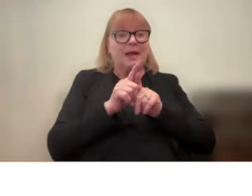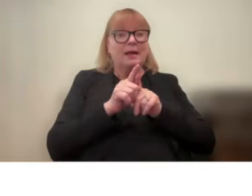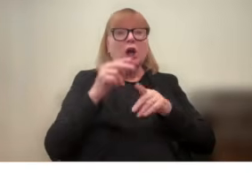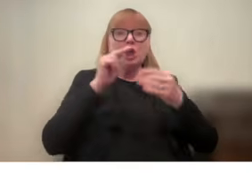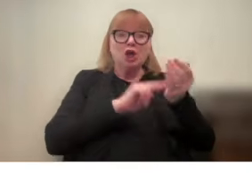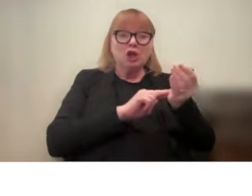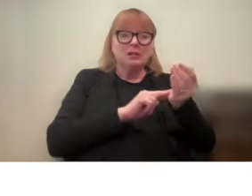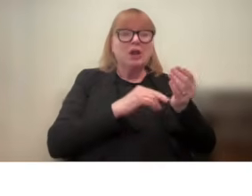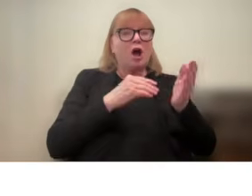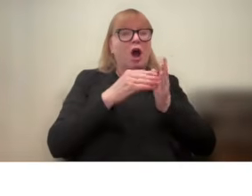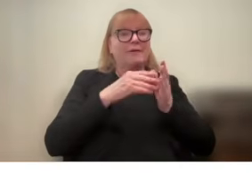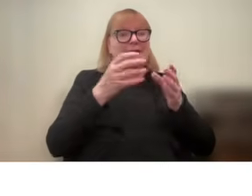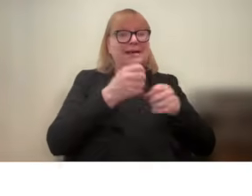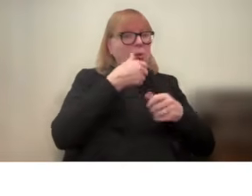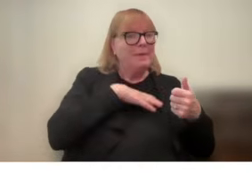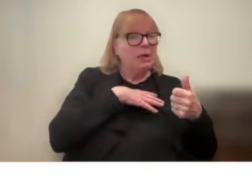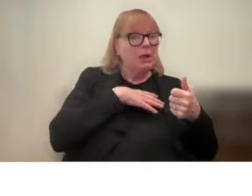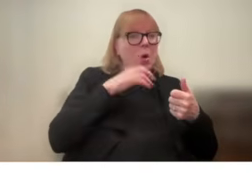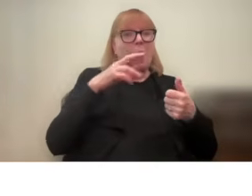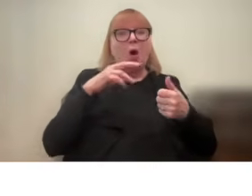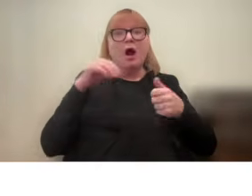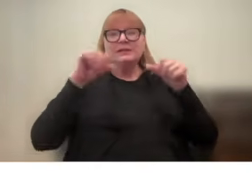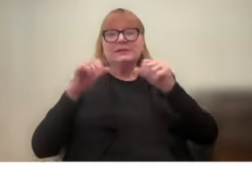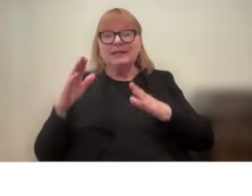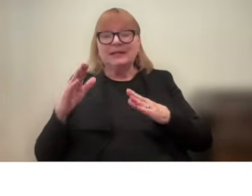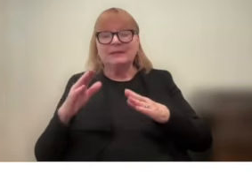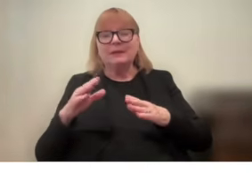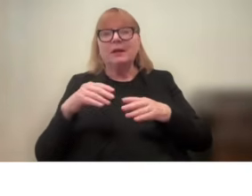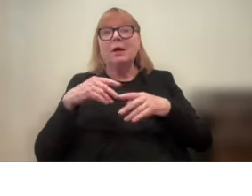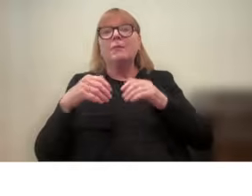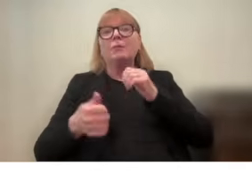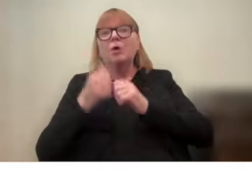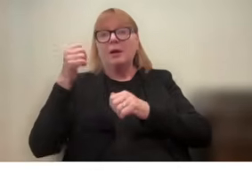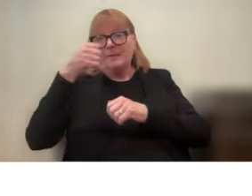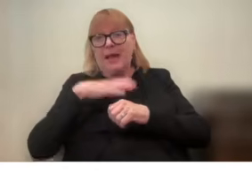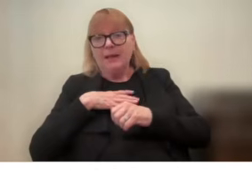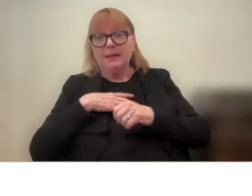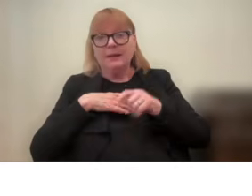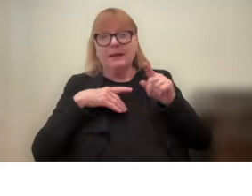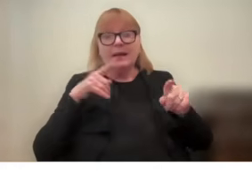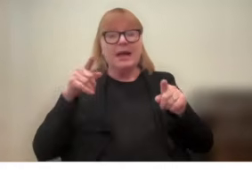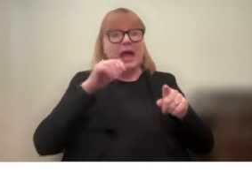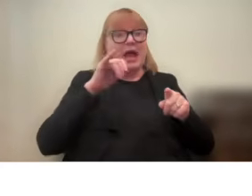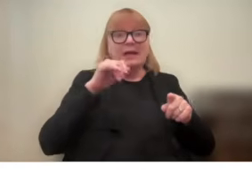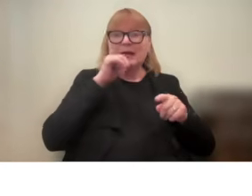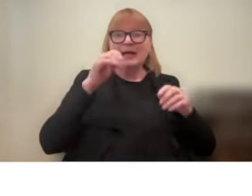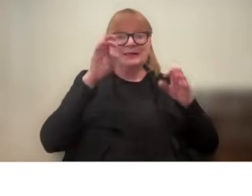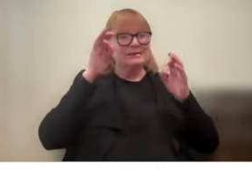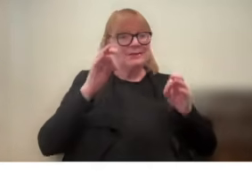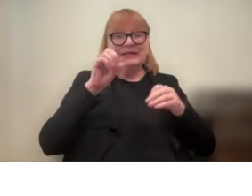a nurse, oftentimes you get women, or a scientist, you'll predominantly see men. And the AI isn't